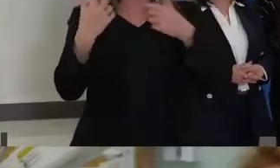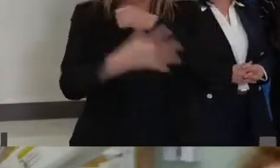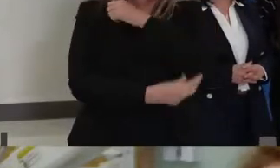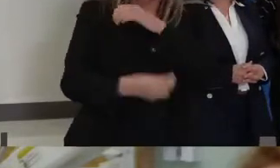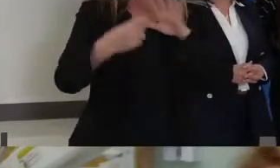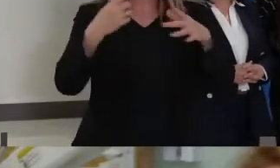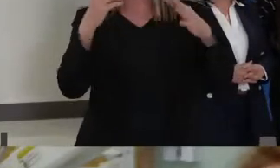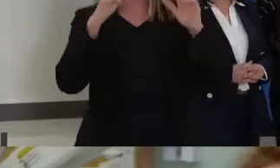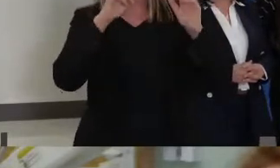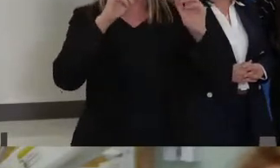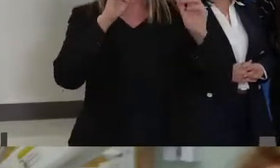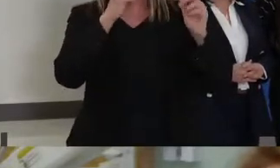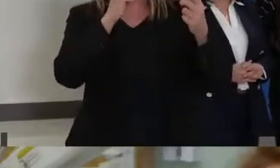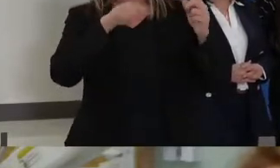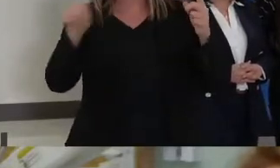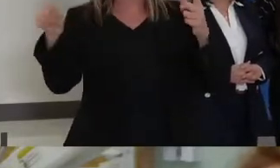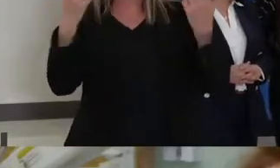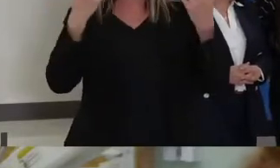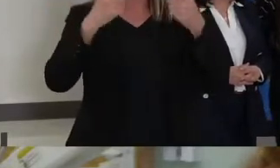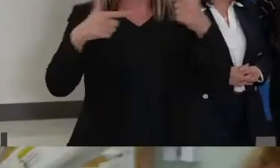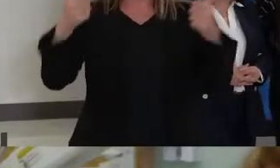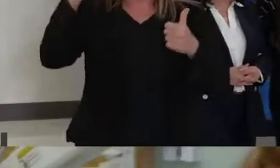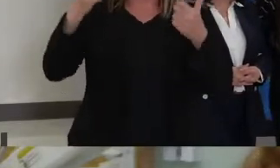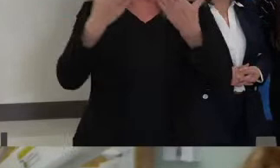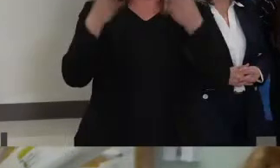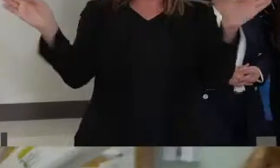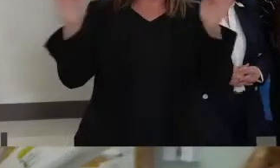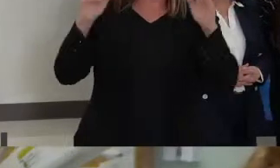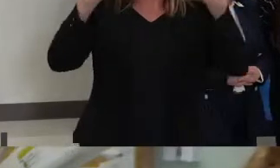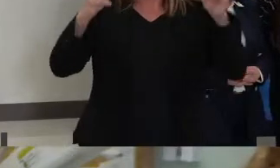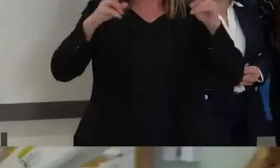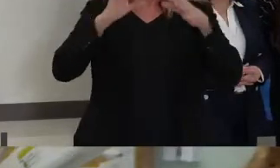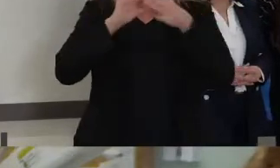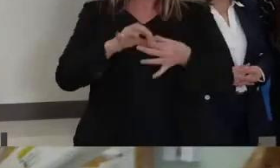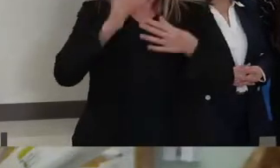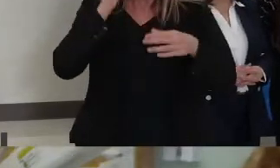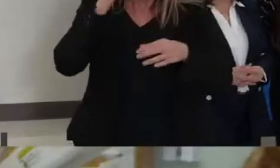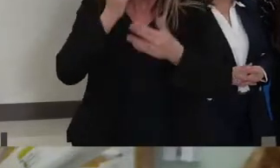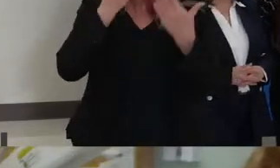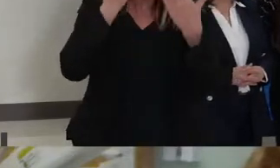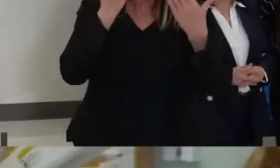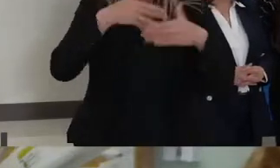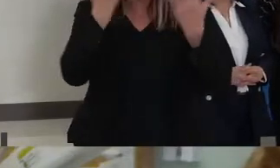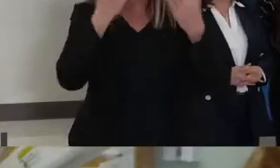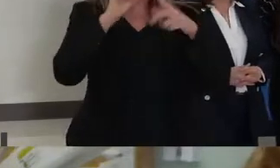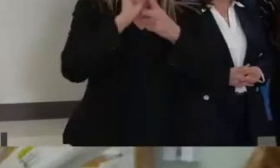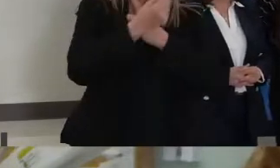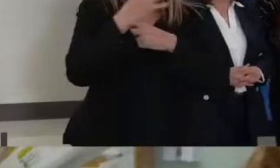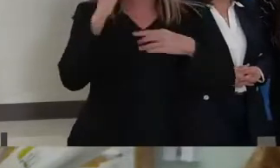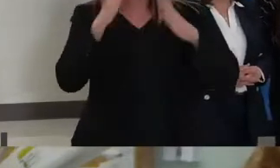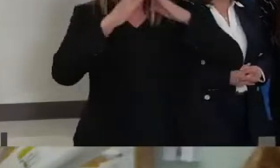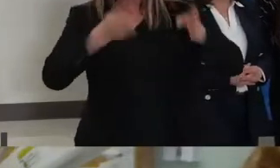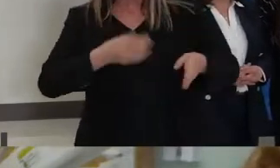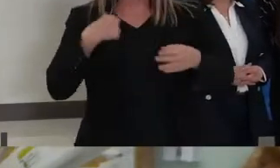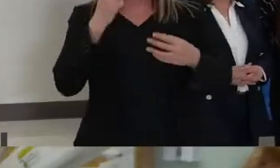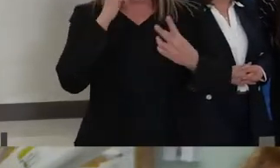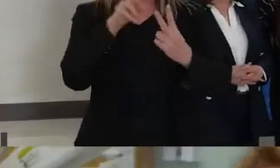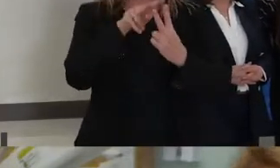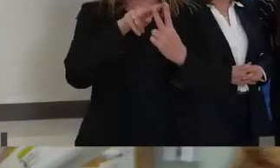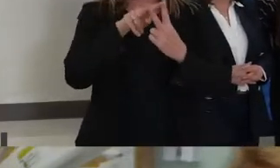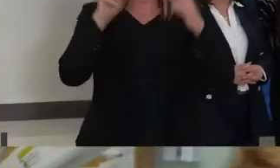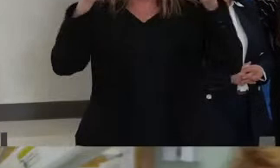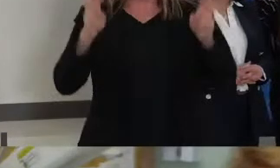of manifestations, connecting that larger theme around homelessness and housing. And I think those two issues truly